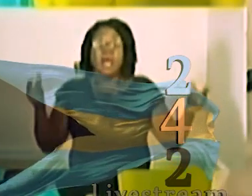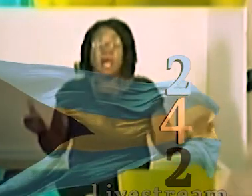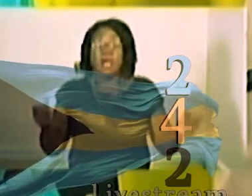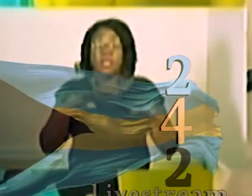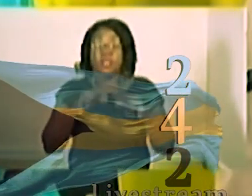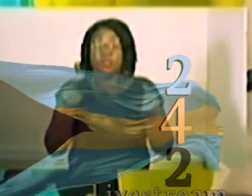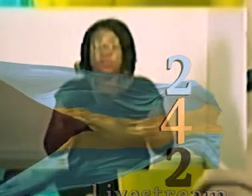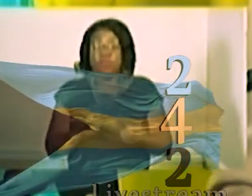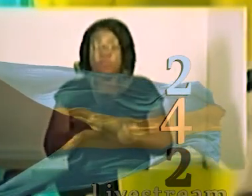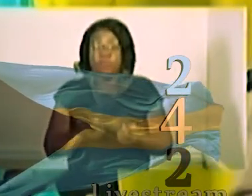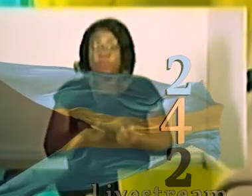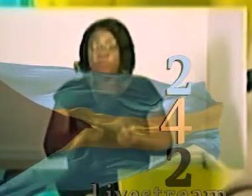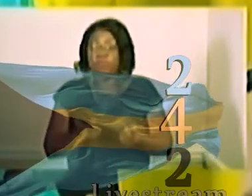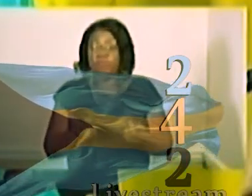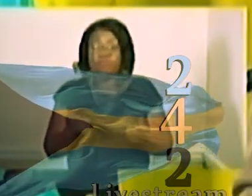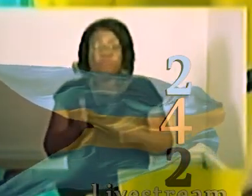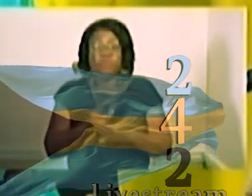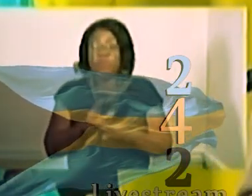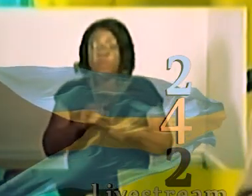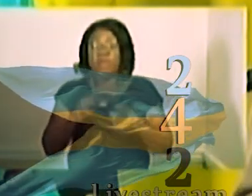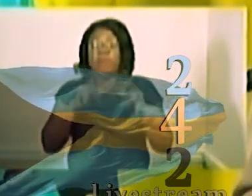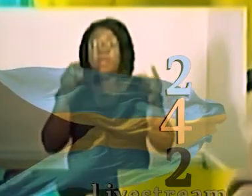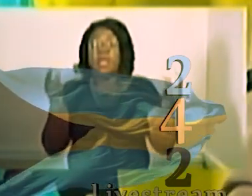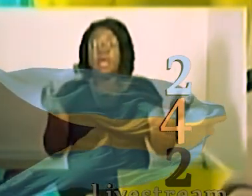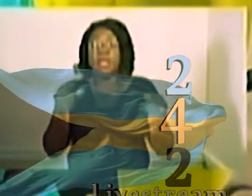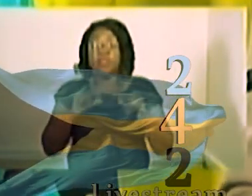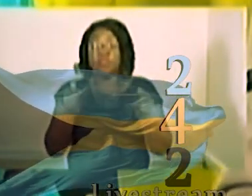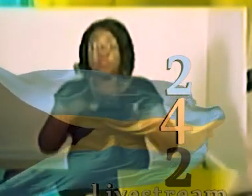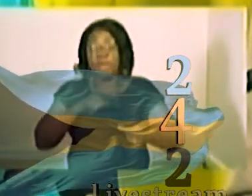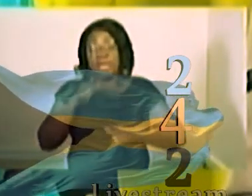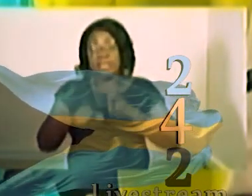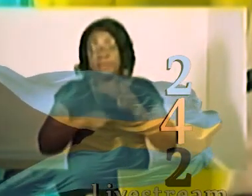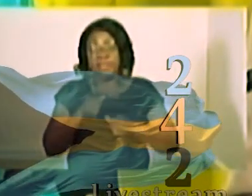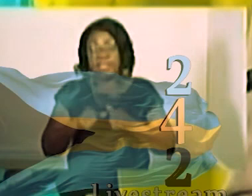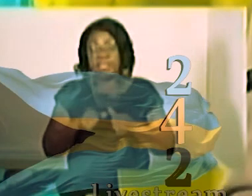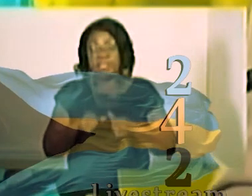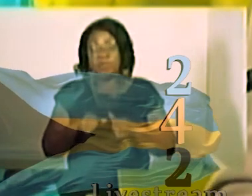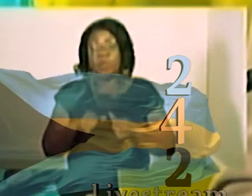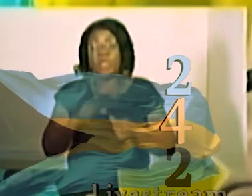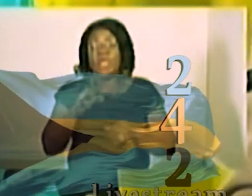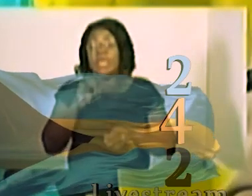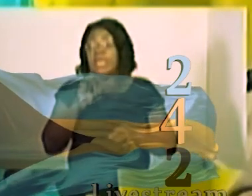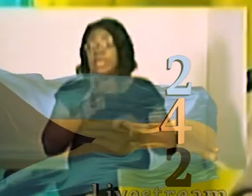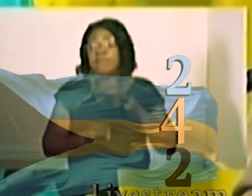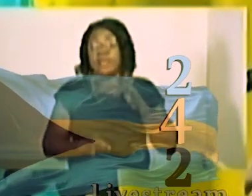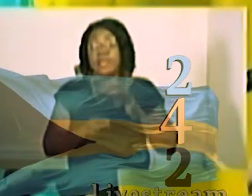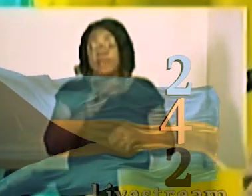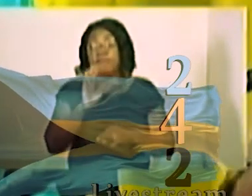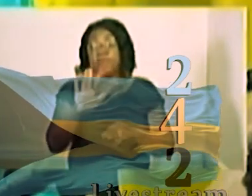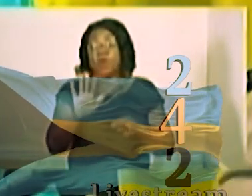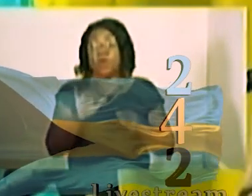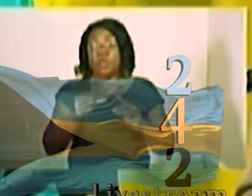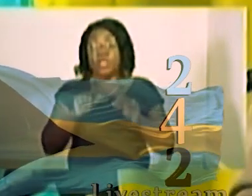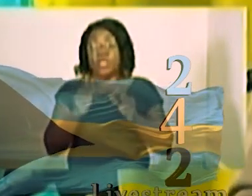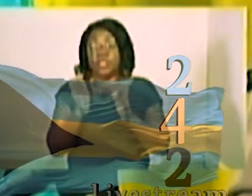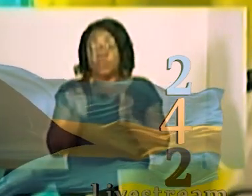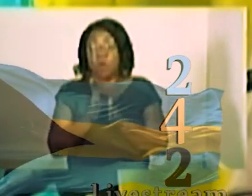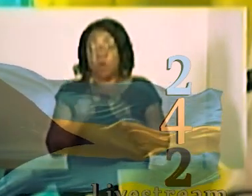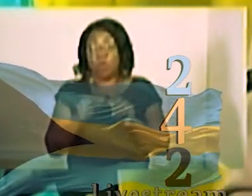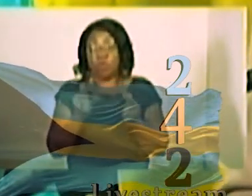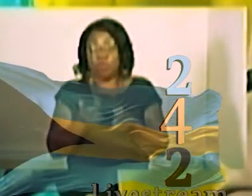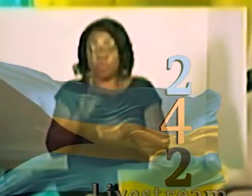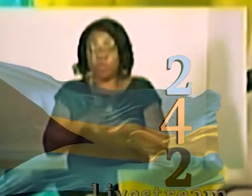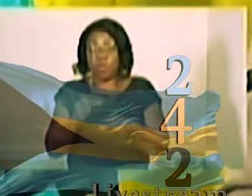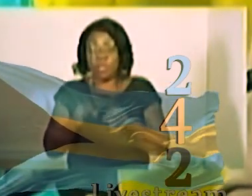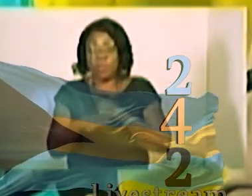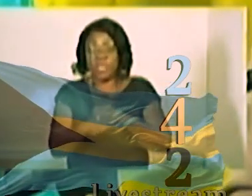small family activity. It then becomes a group activity. And so even if your small group is on the beach, then you may have other small groups